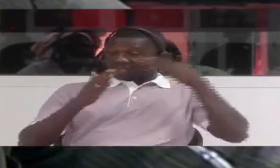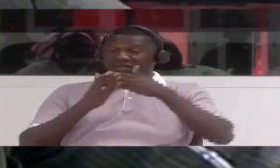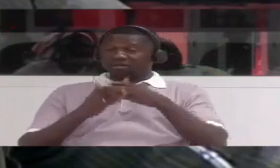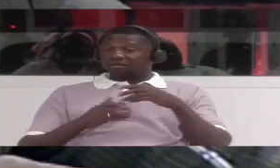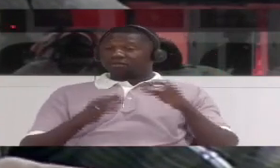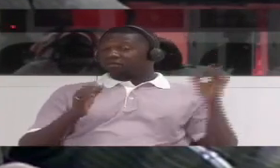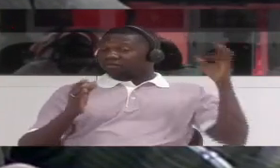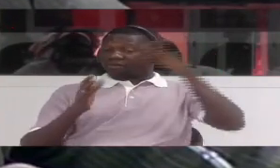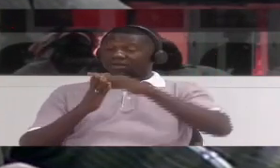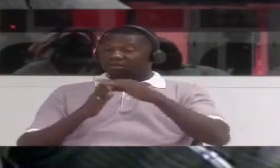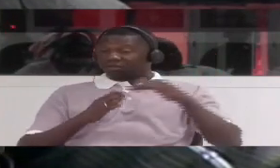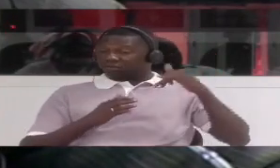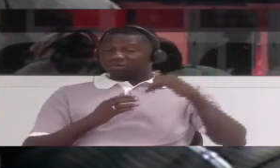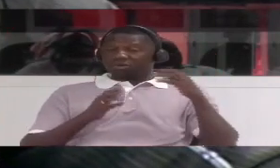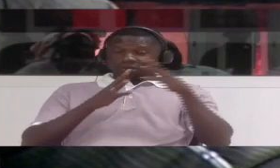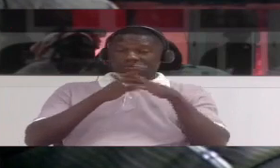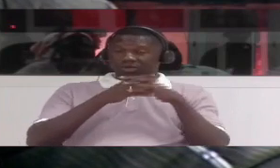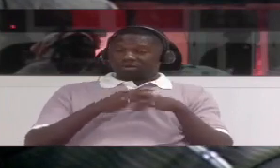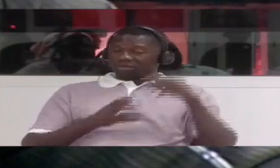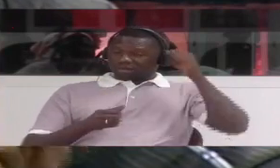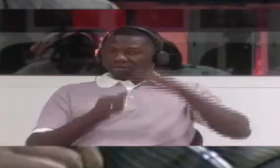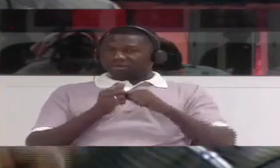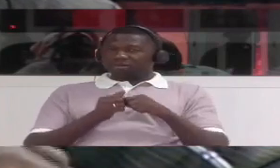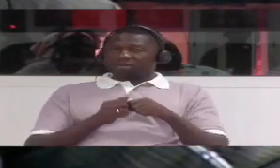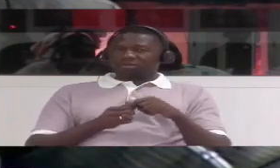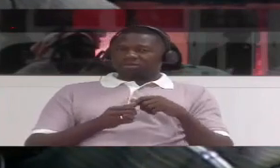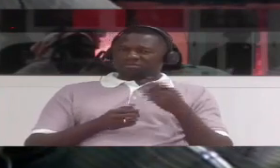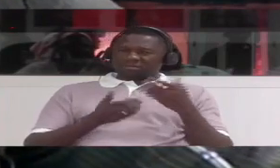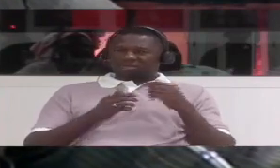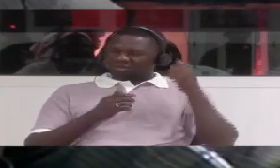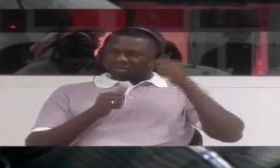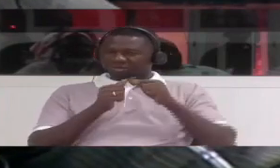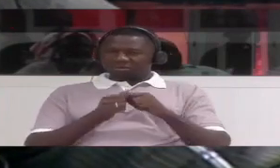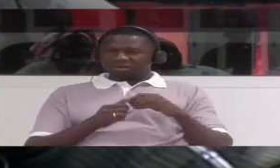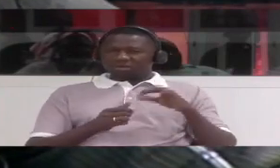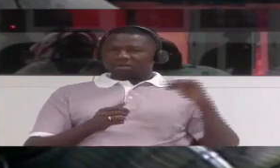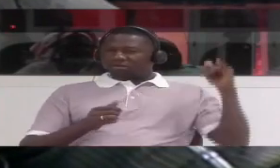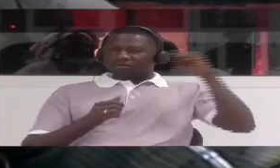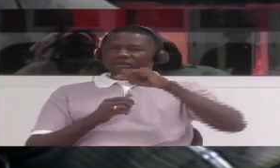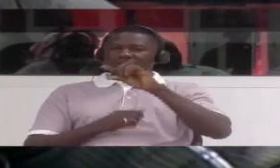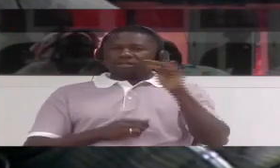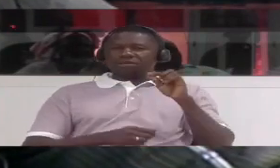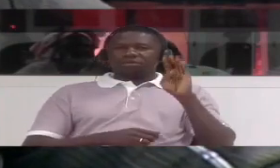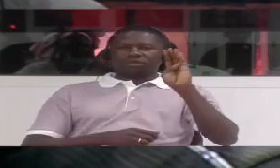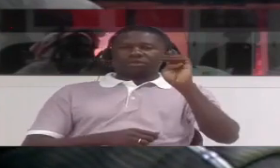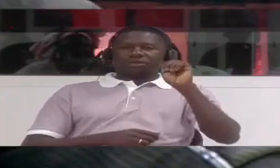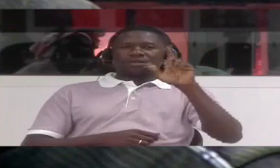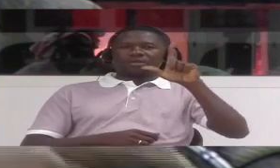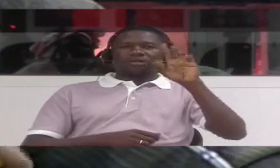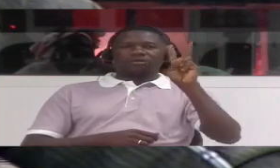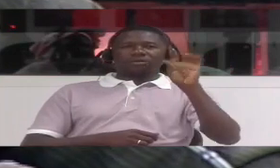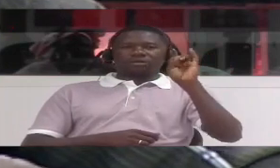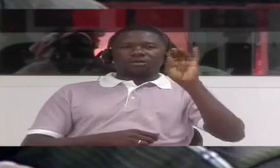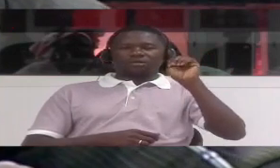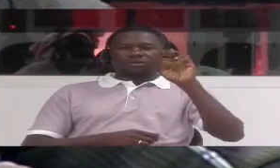fact, I remember the plane was a Bellevue airline. I could be mistaken, ADC or Bellevue, and that was going to either Monrovia, Freetown, Monrovia, and